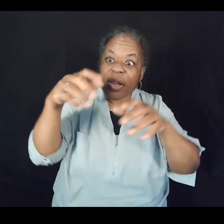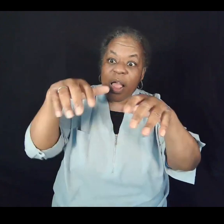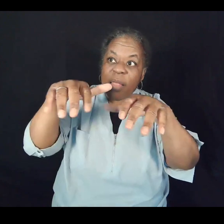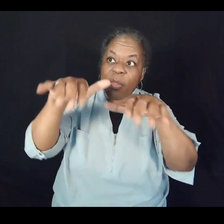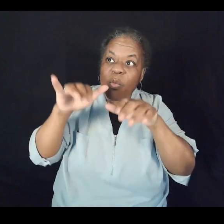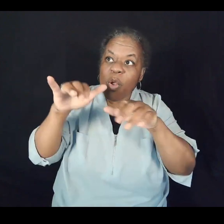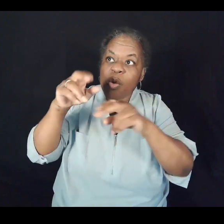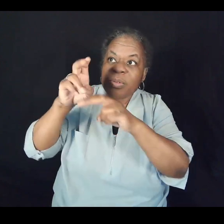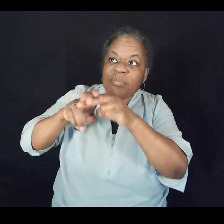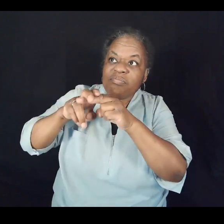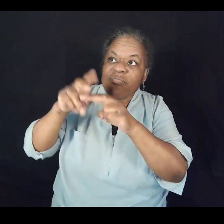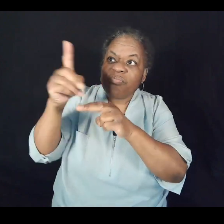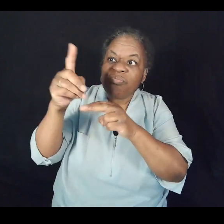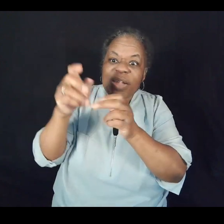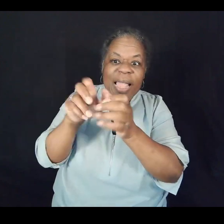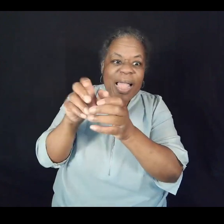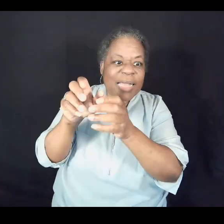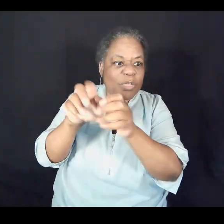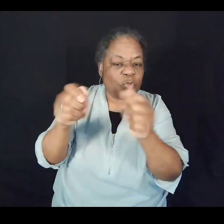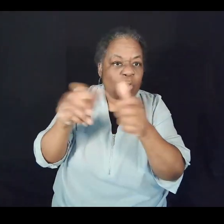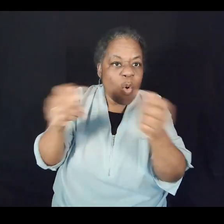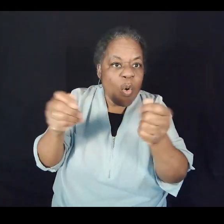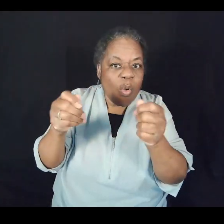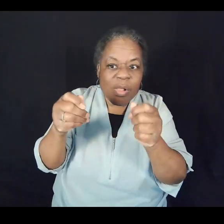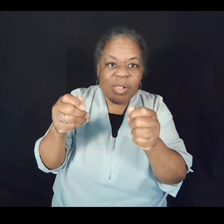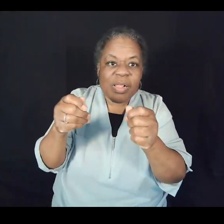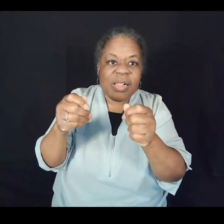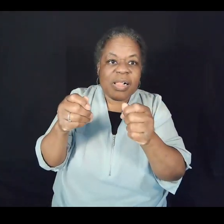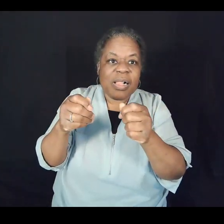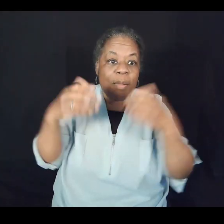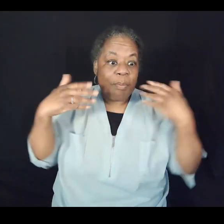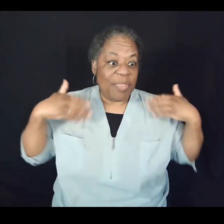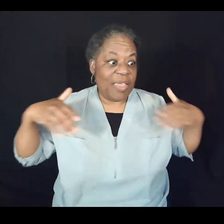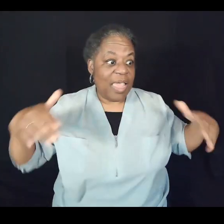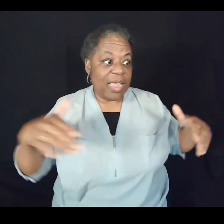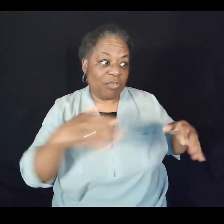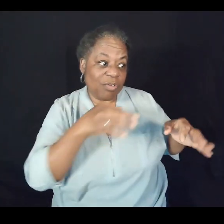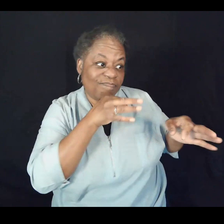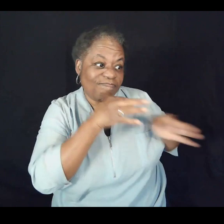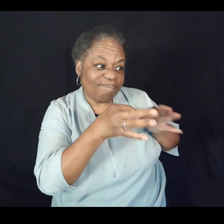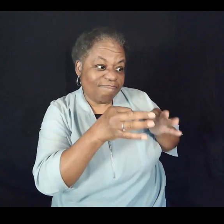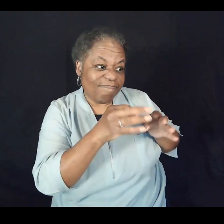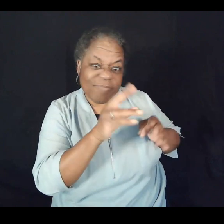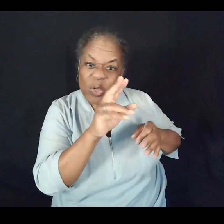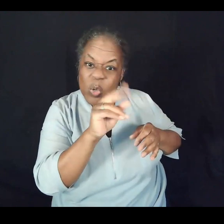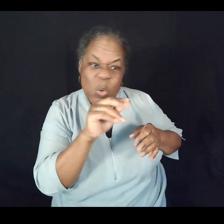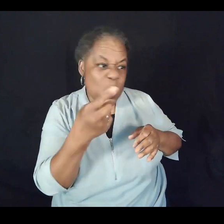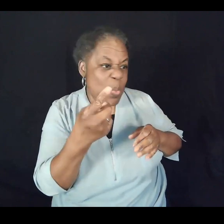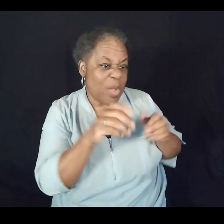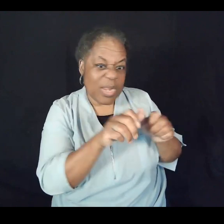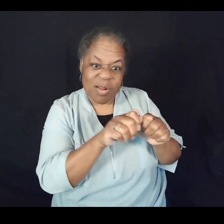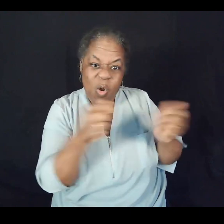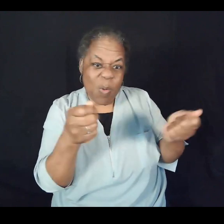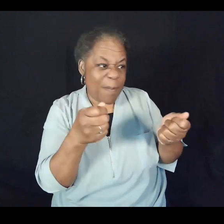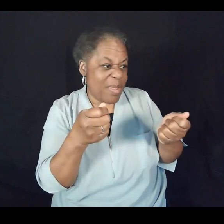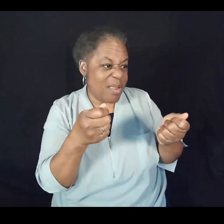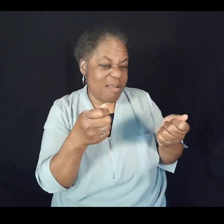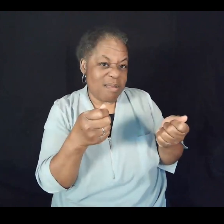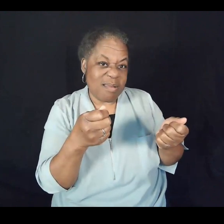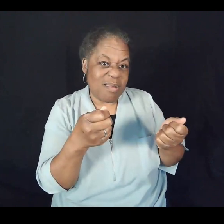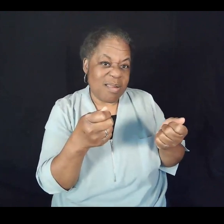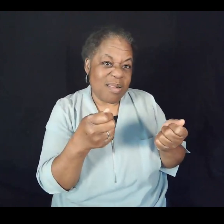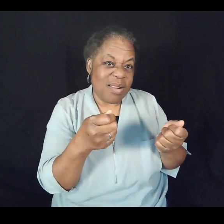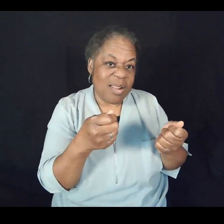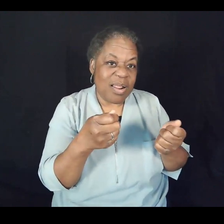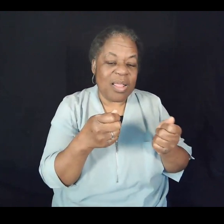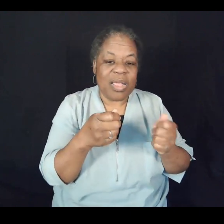scroll, but the angel is implying that no one can open the seals to the scroll. Now, scrolls and seals